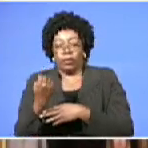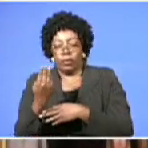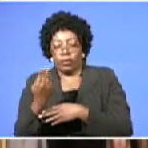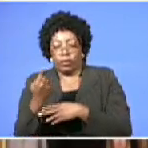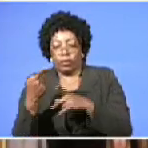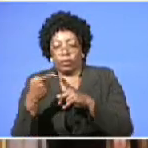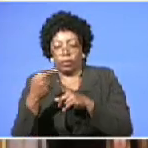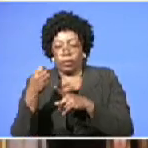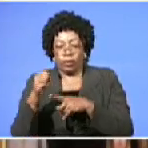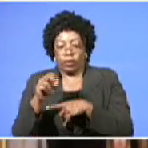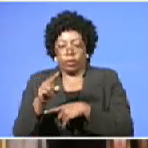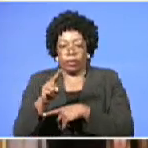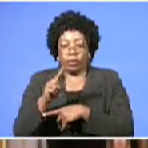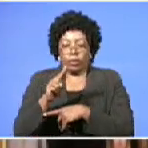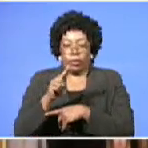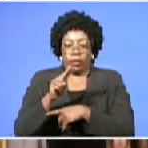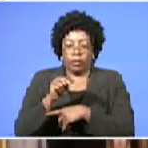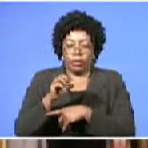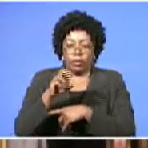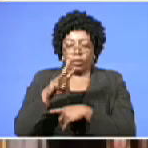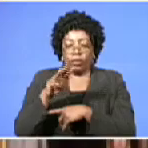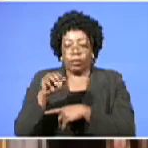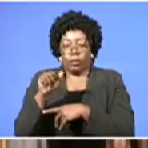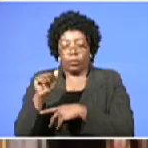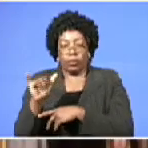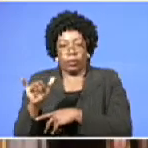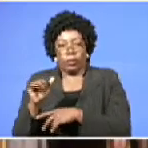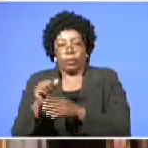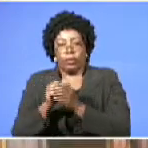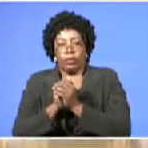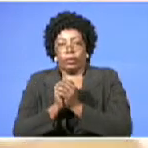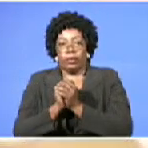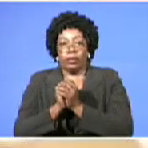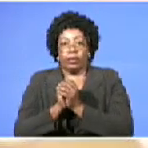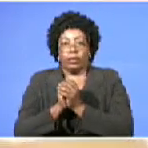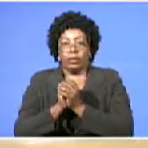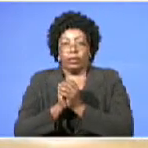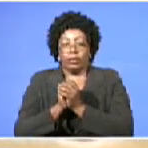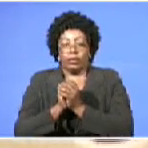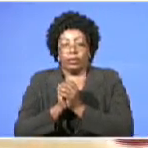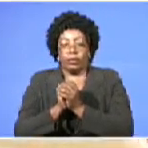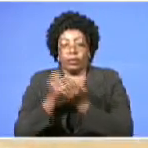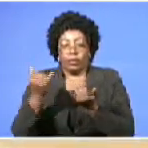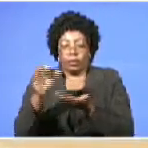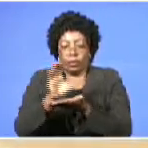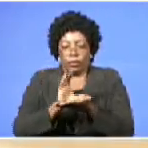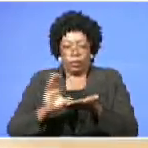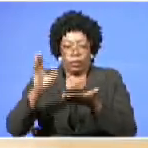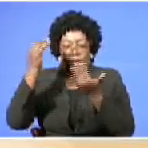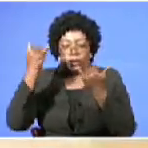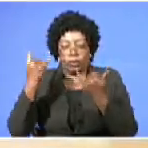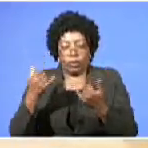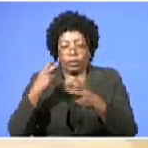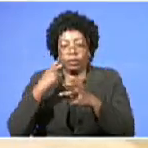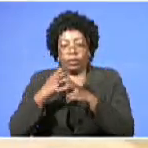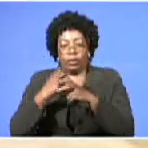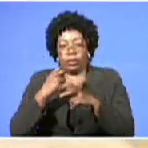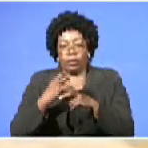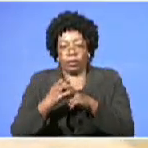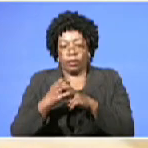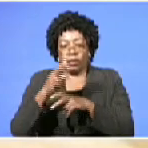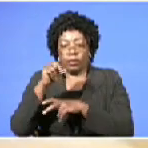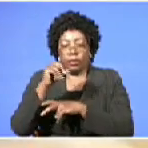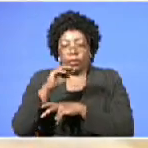in Norway. They won 111-88. On to the college hardwood now. Another tough test in the